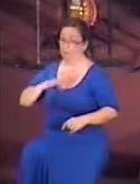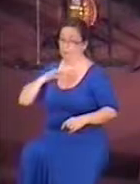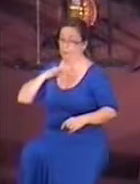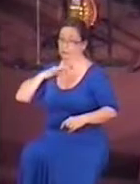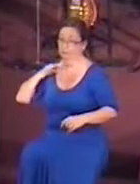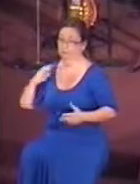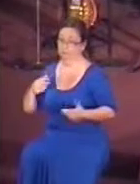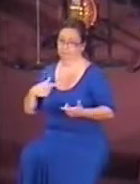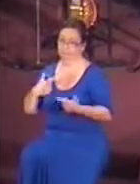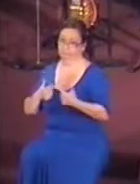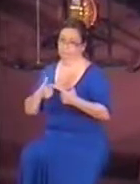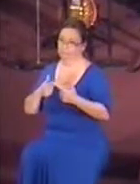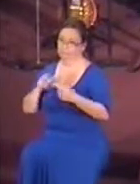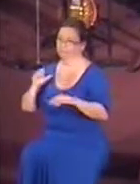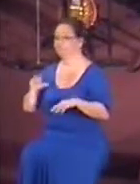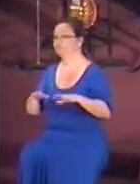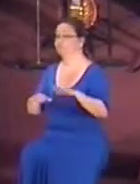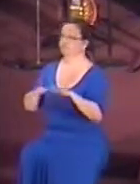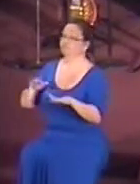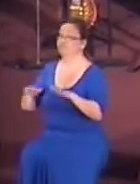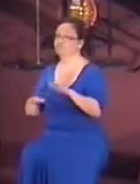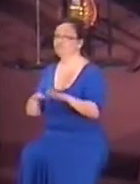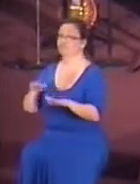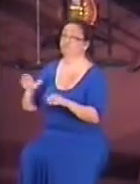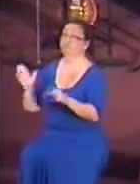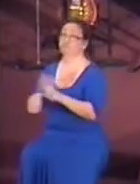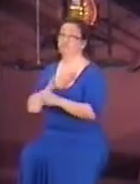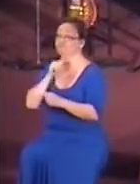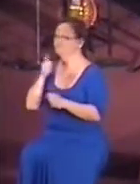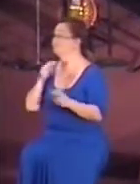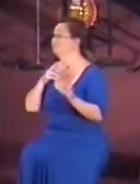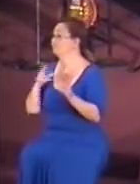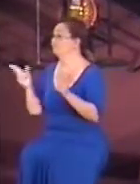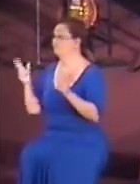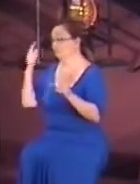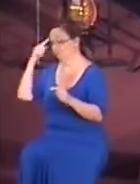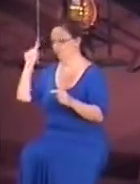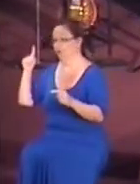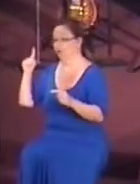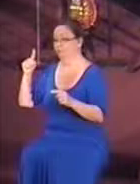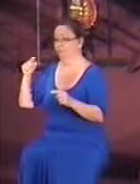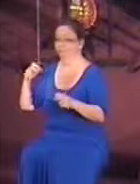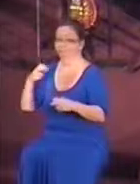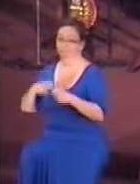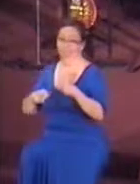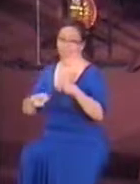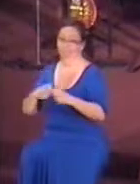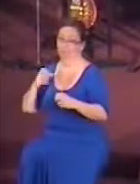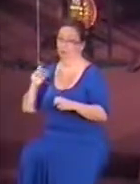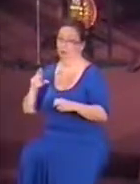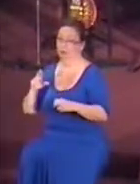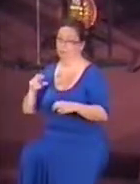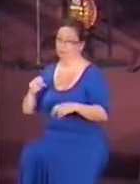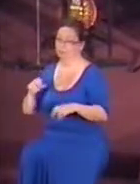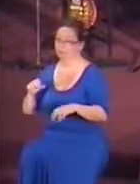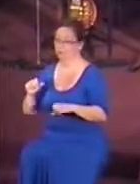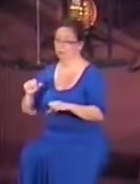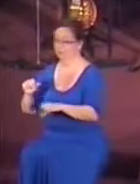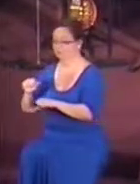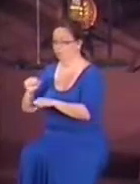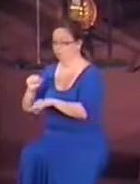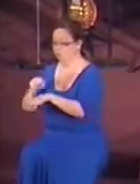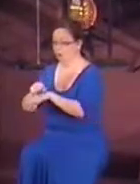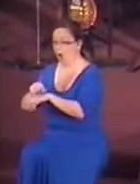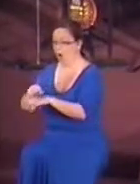t-shirts. And so you go on this hike, and you are totally unprepared for any type of obstacles or terrain. I mean, think about that for a